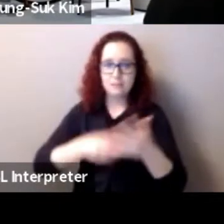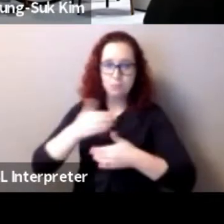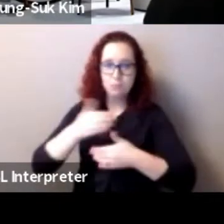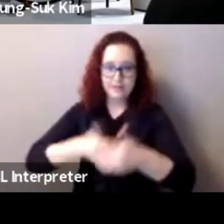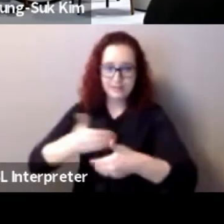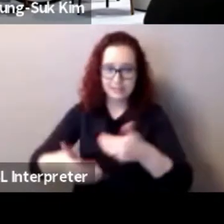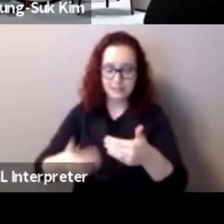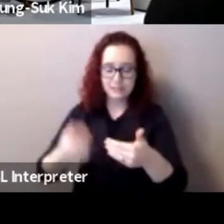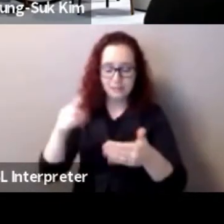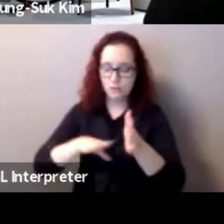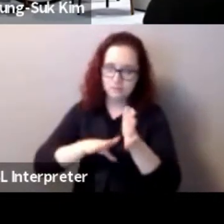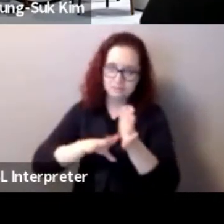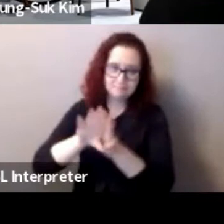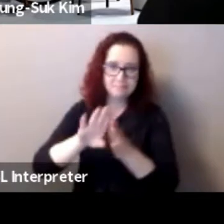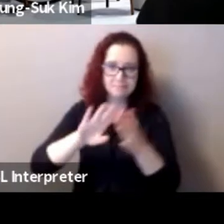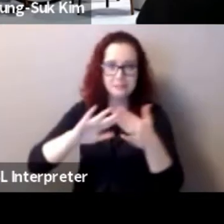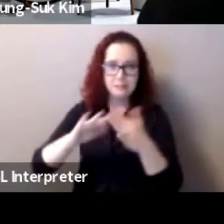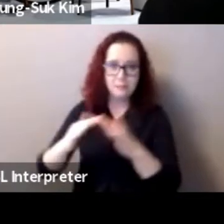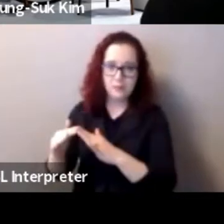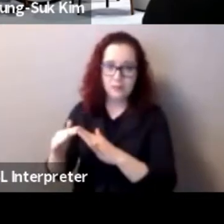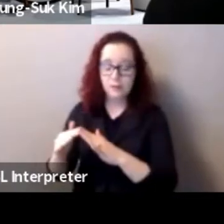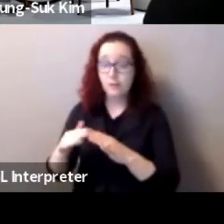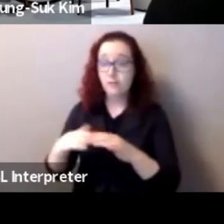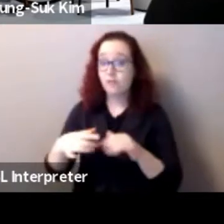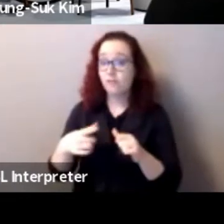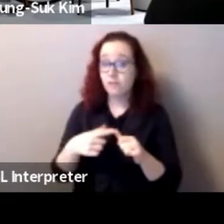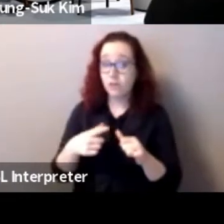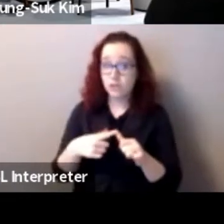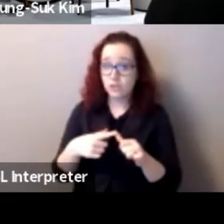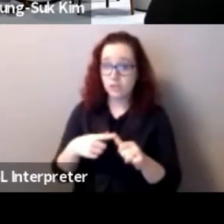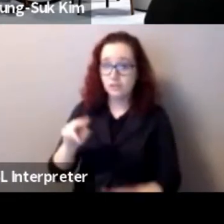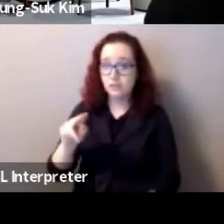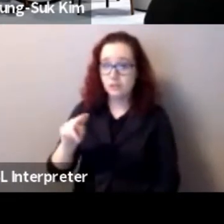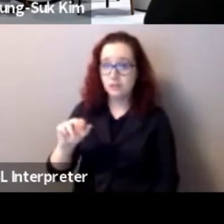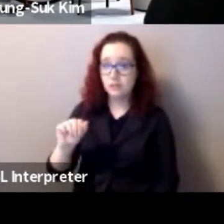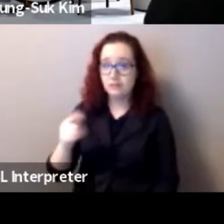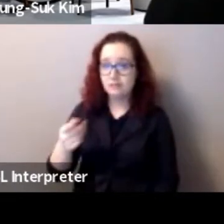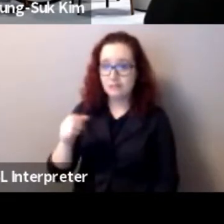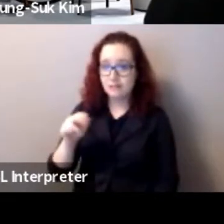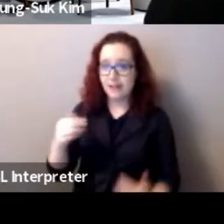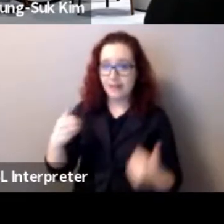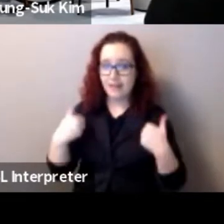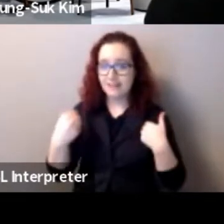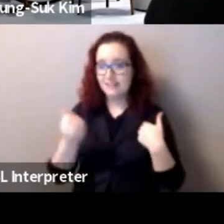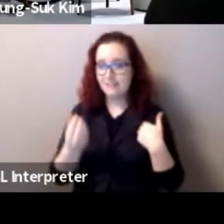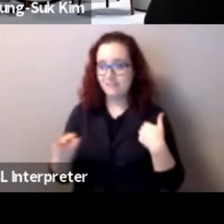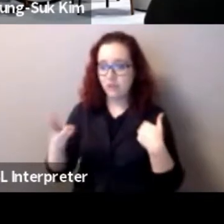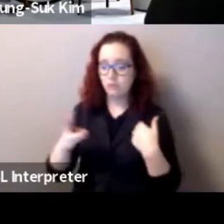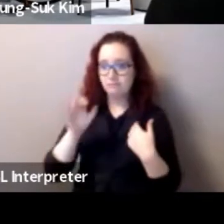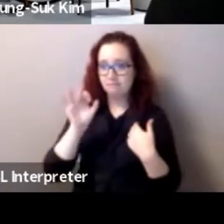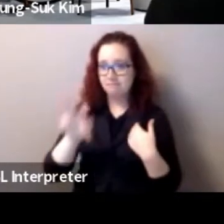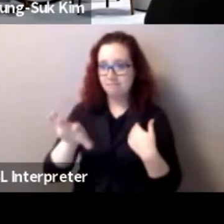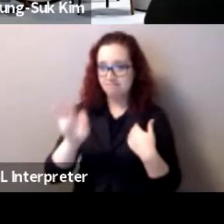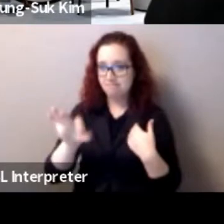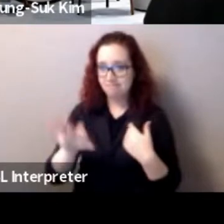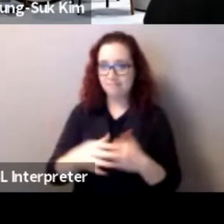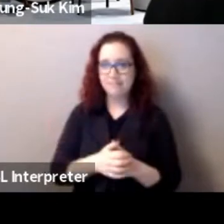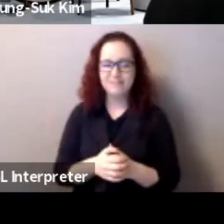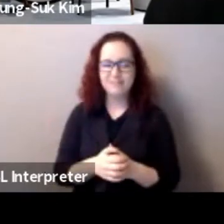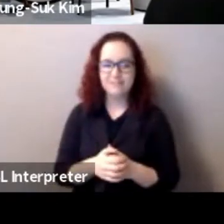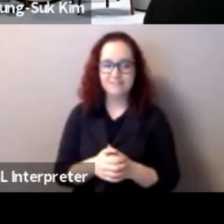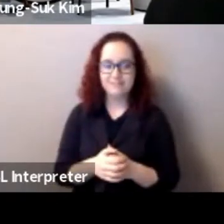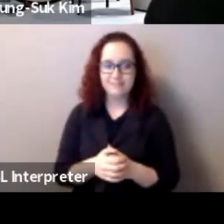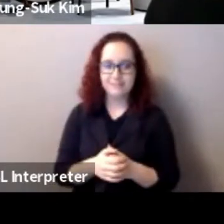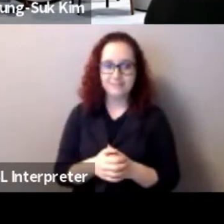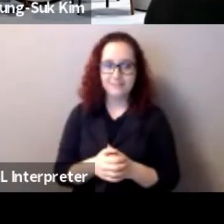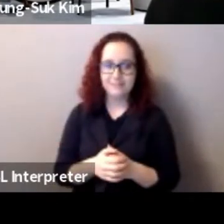community vibrant? And before I do that, Nathan has a few pointers to share with you. All right, this is always the